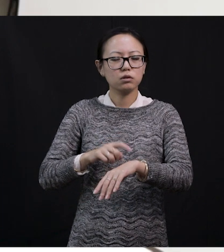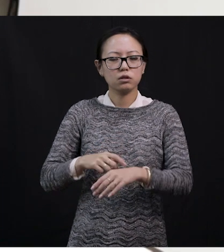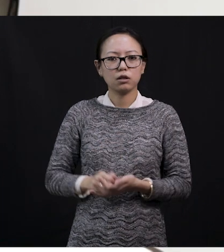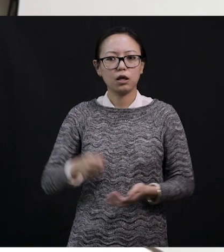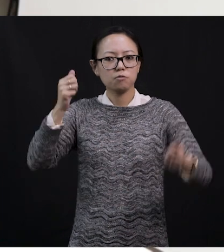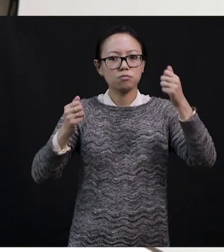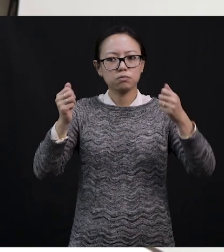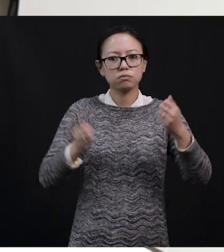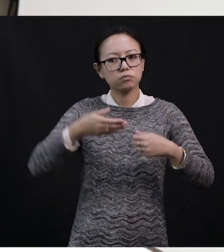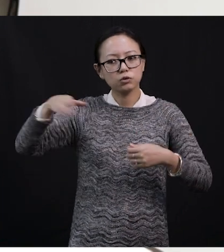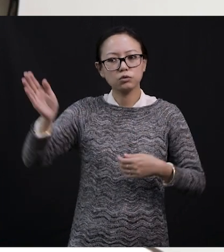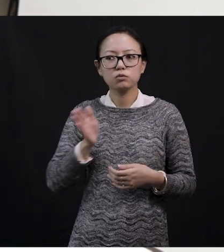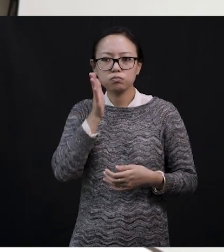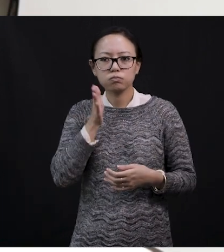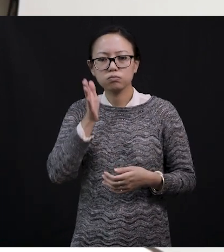for Bipin Babu,